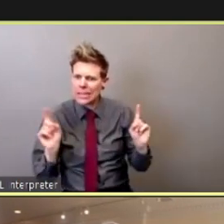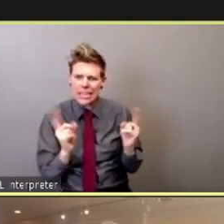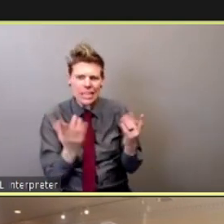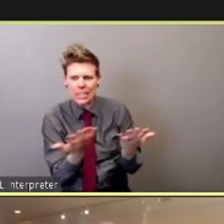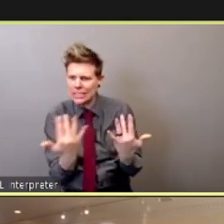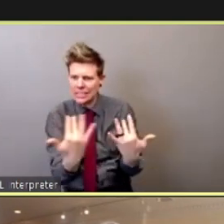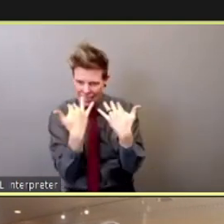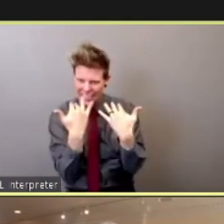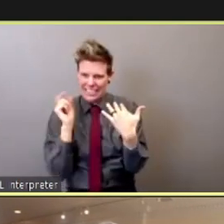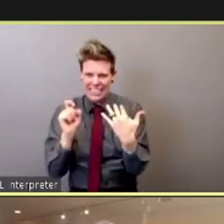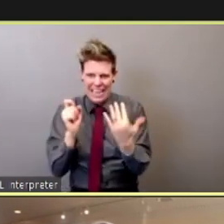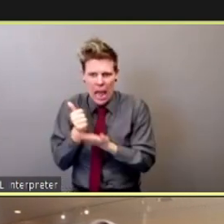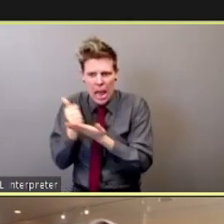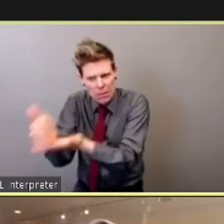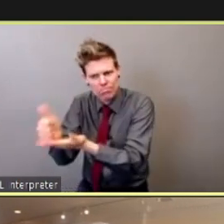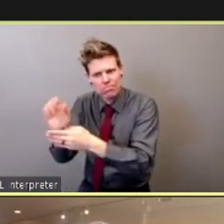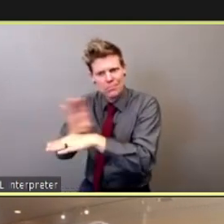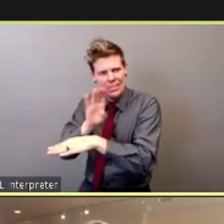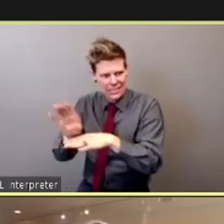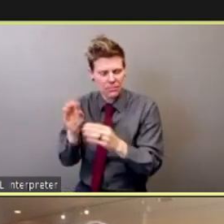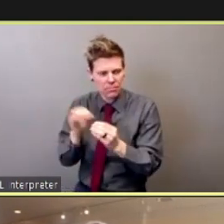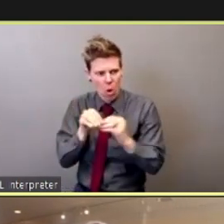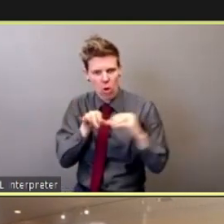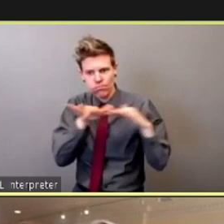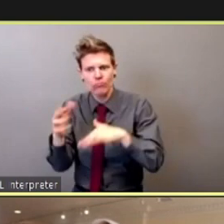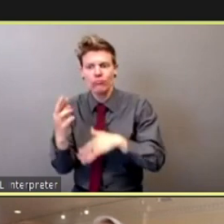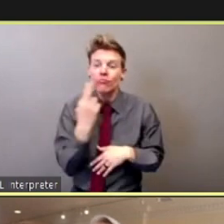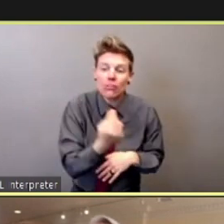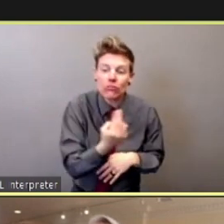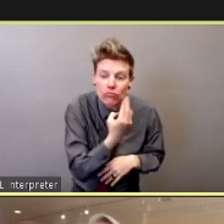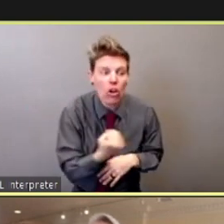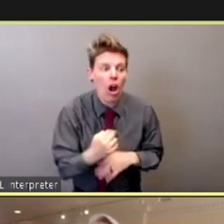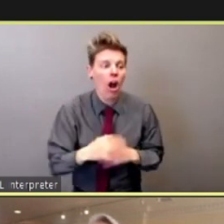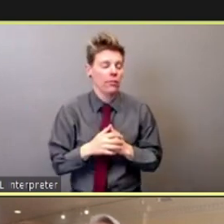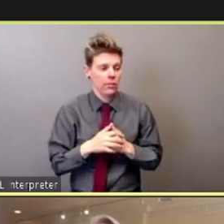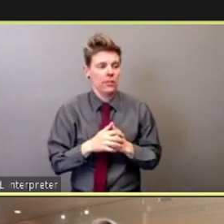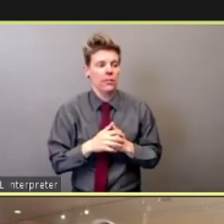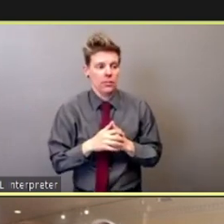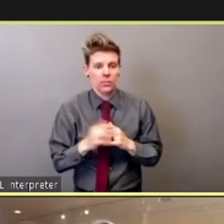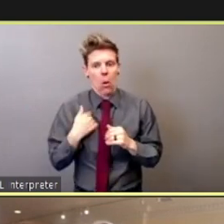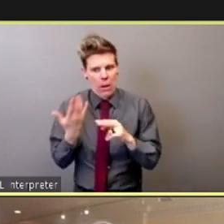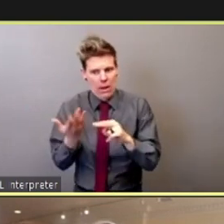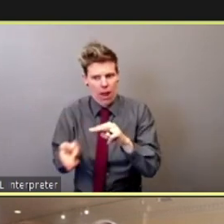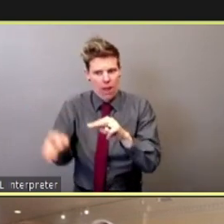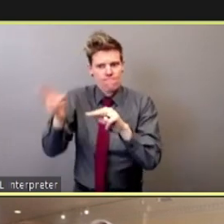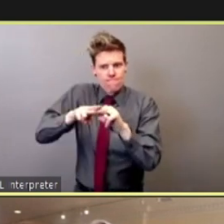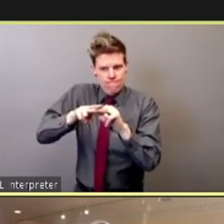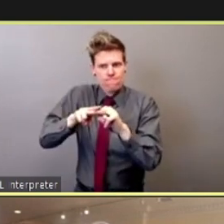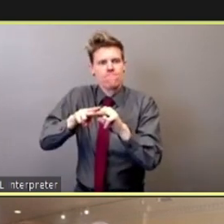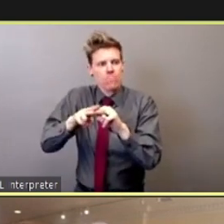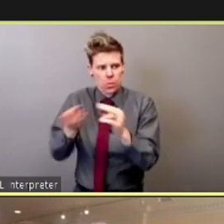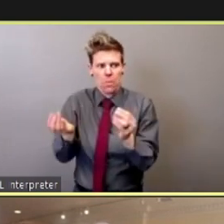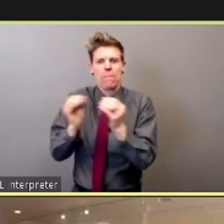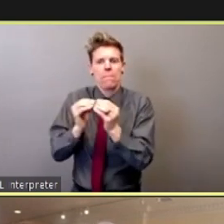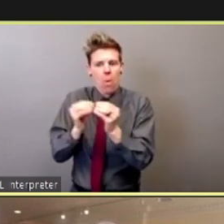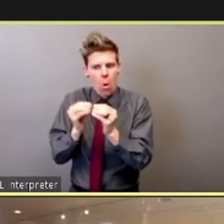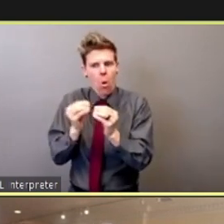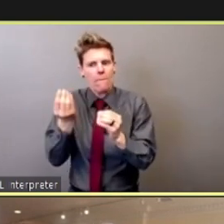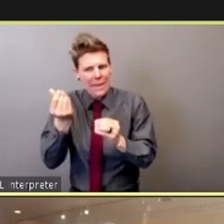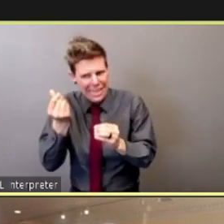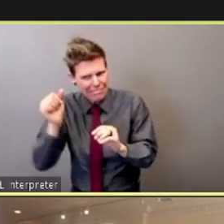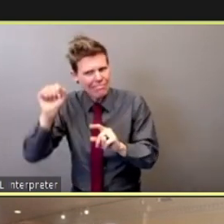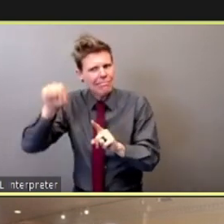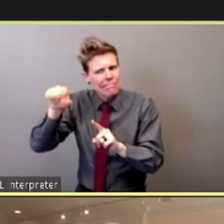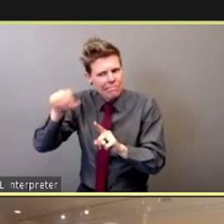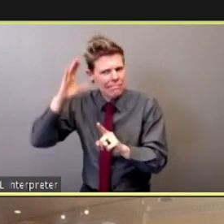a way for us to really embrace that we can add more risk. So I'm just going to give you a couple of